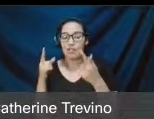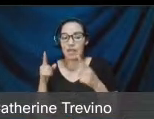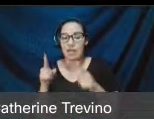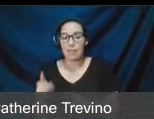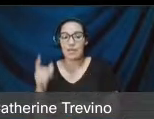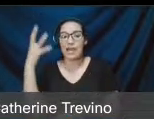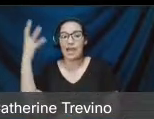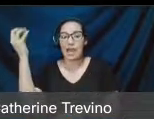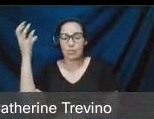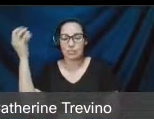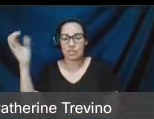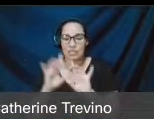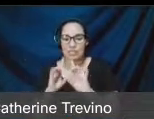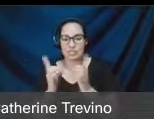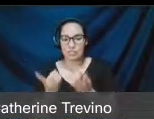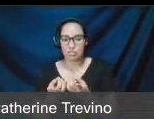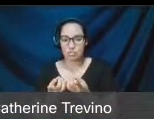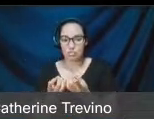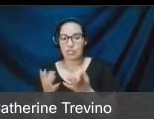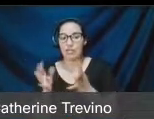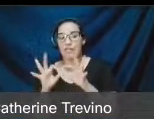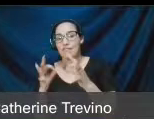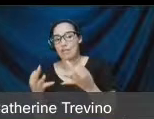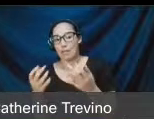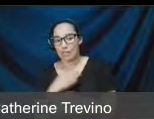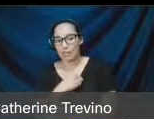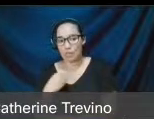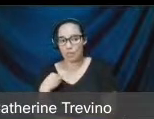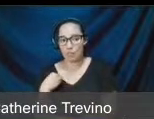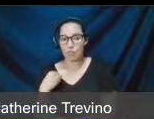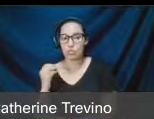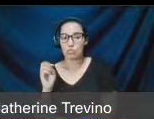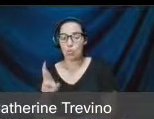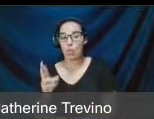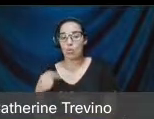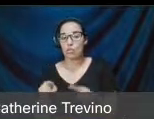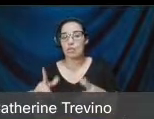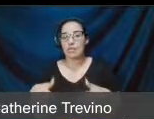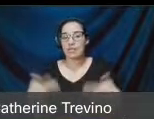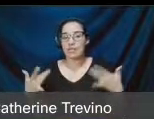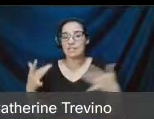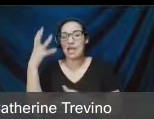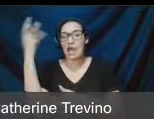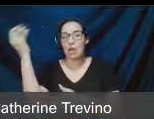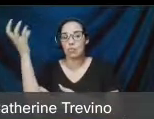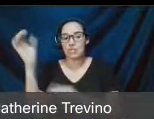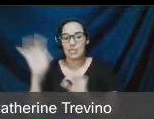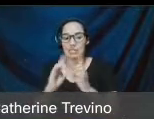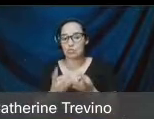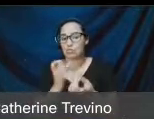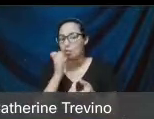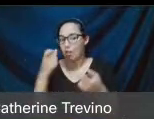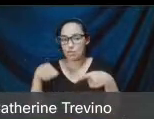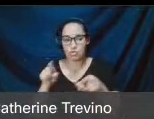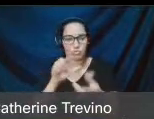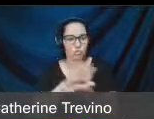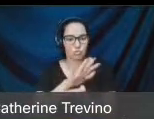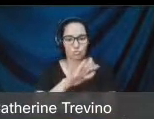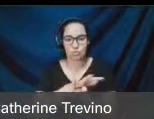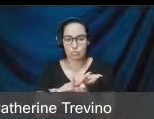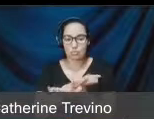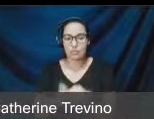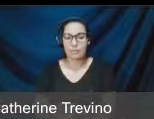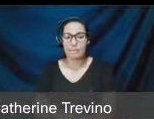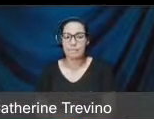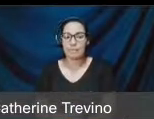of the district through family members or at events that are outside of the district. Our procedures